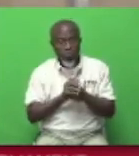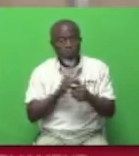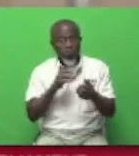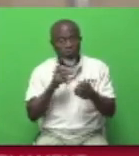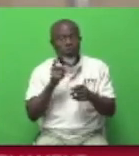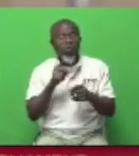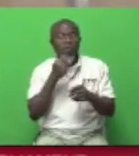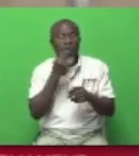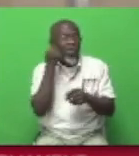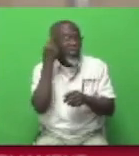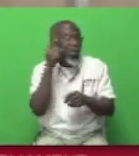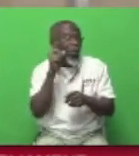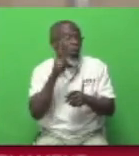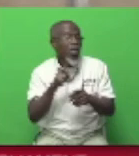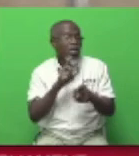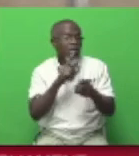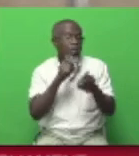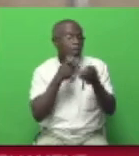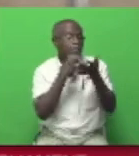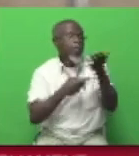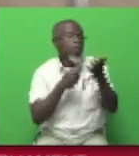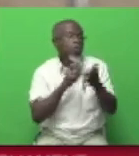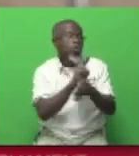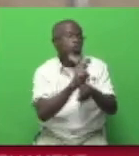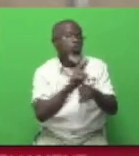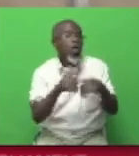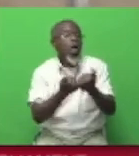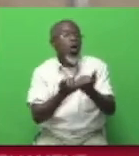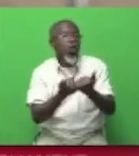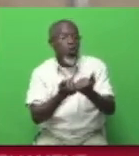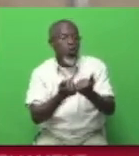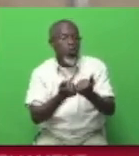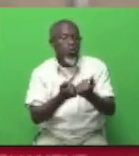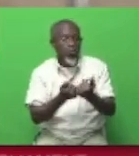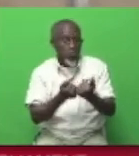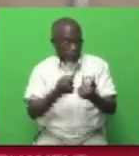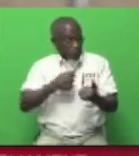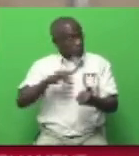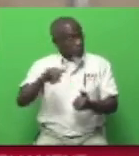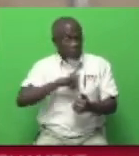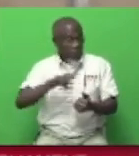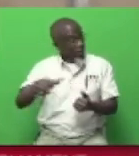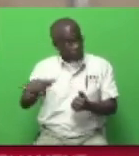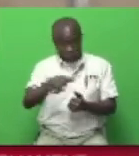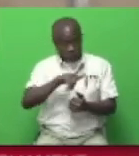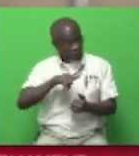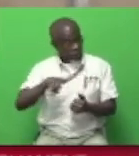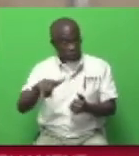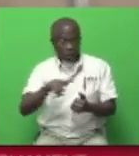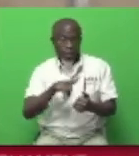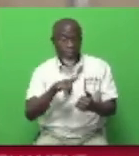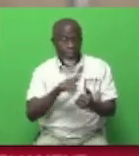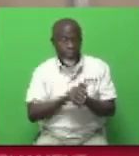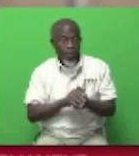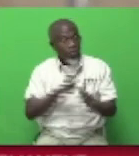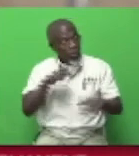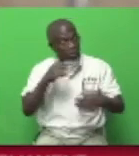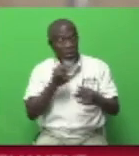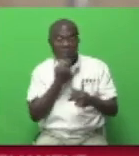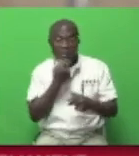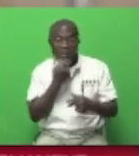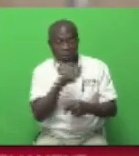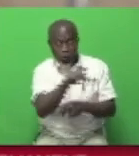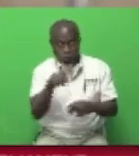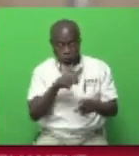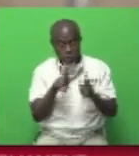too, so I understand why the people of Trinidad and Tobago would want and that level of accountability. And I'm pleased to account to the people